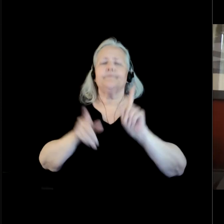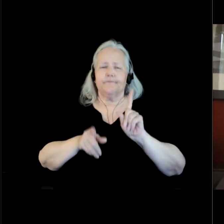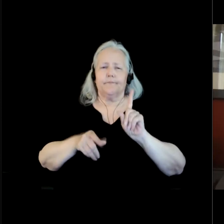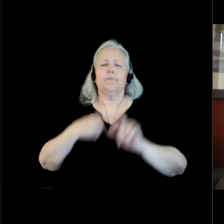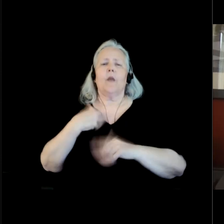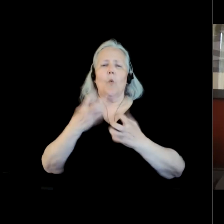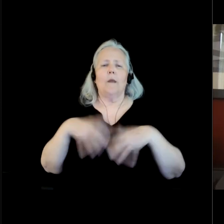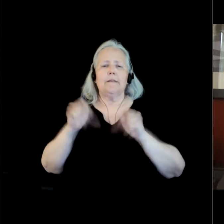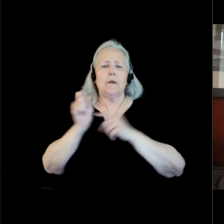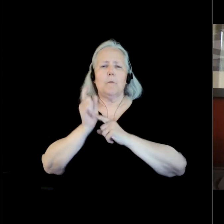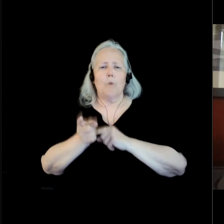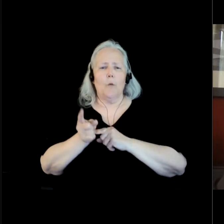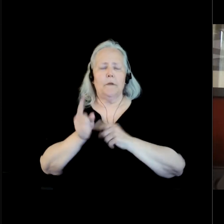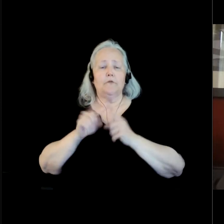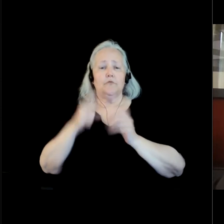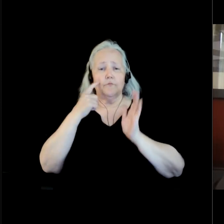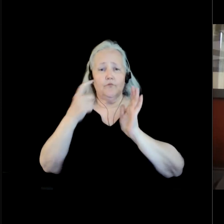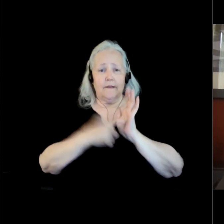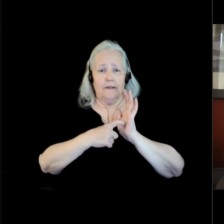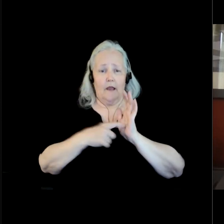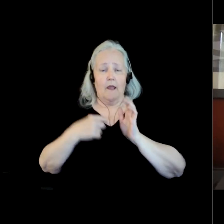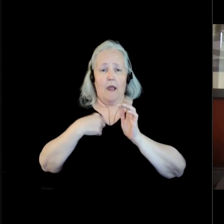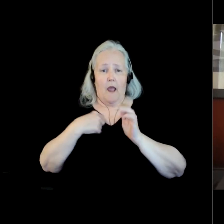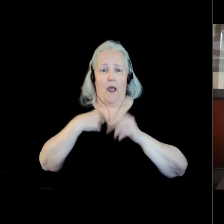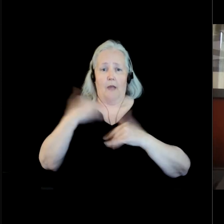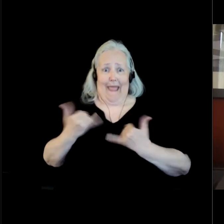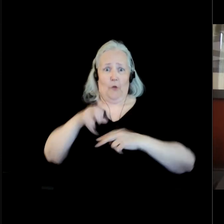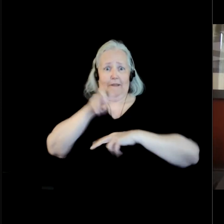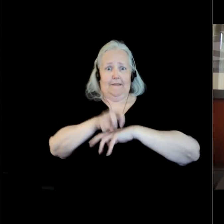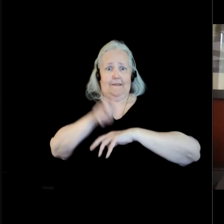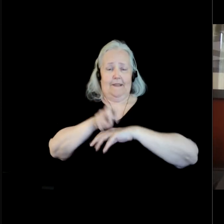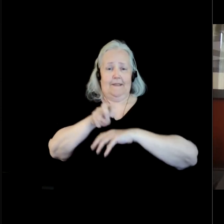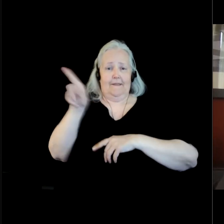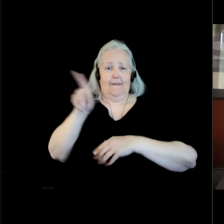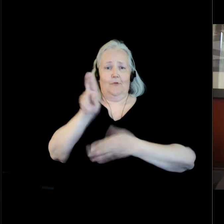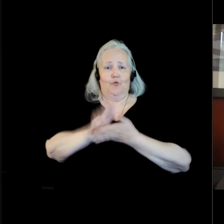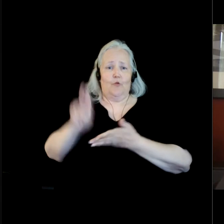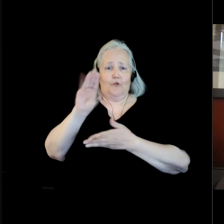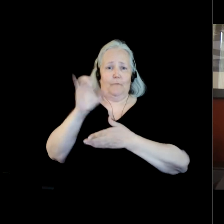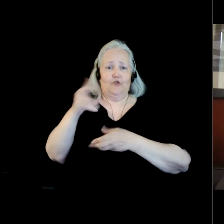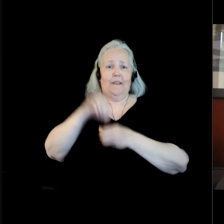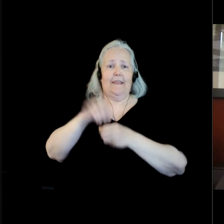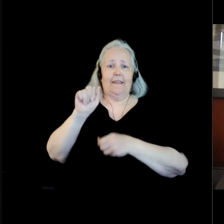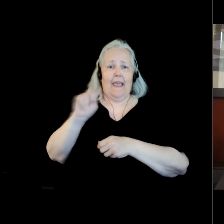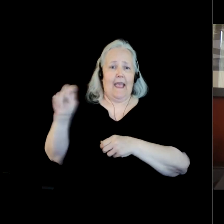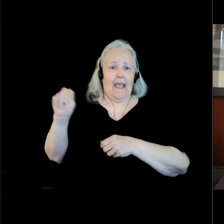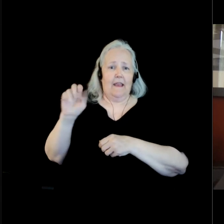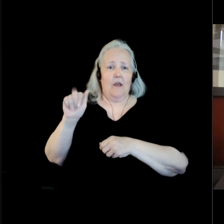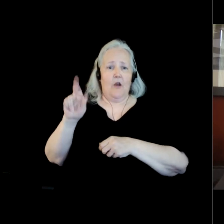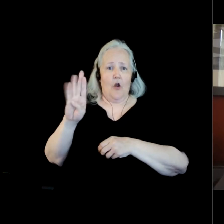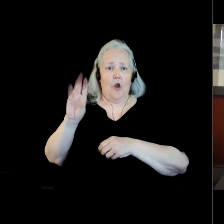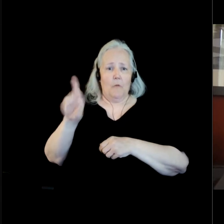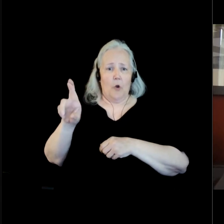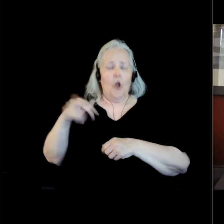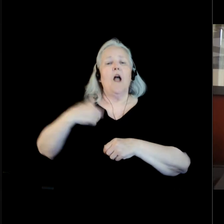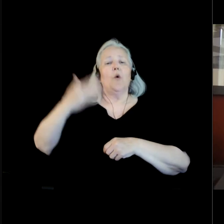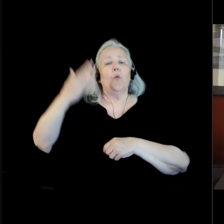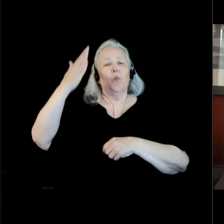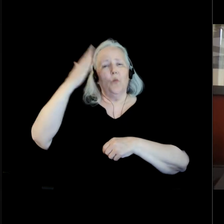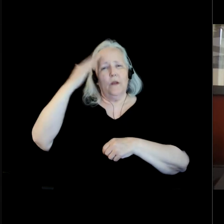to acknowledge that I'm talking with you from the University of Michigan in Ann Arbor. And as a community, we acknowledge that the university resides on the